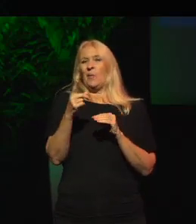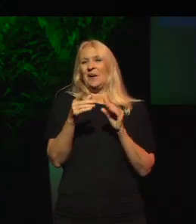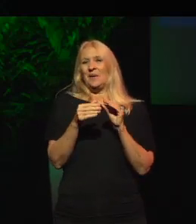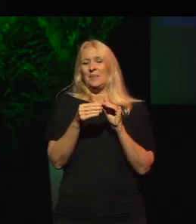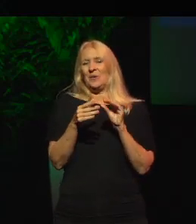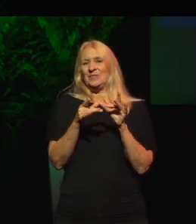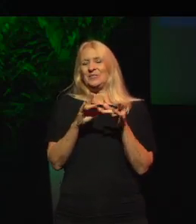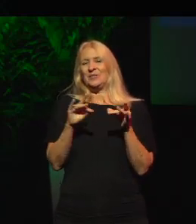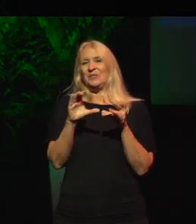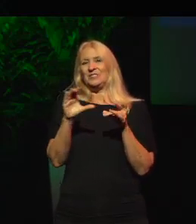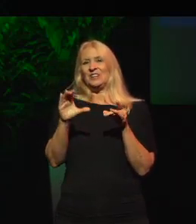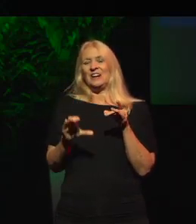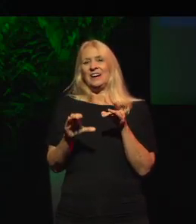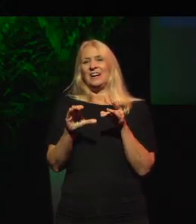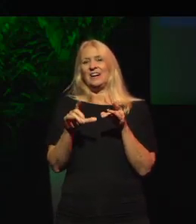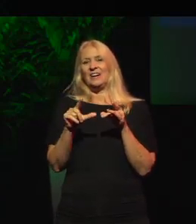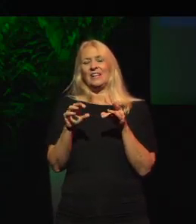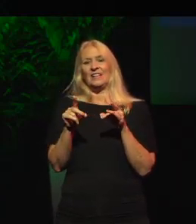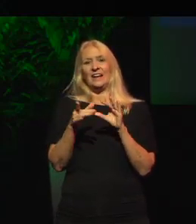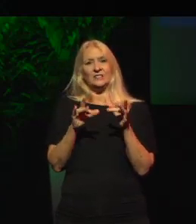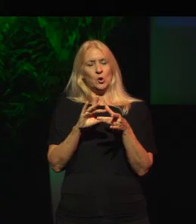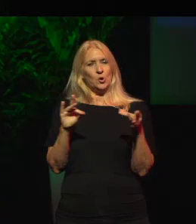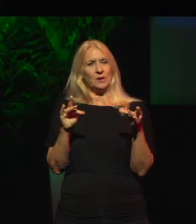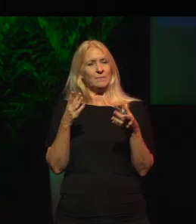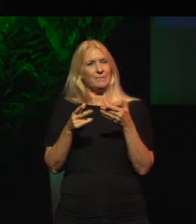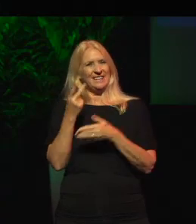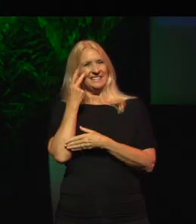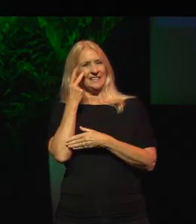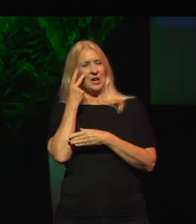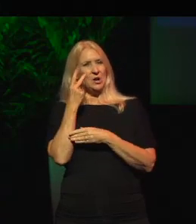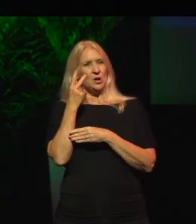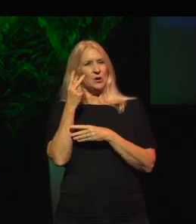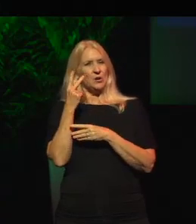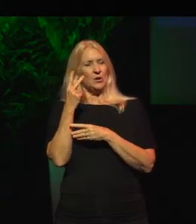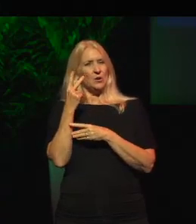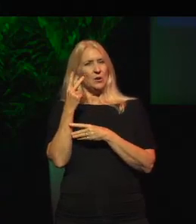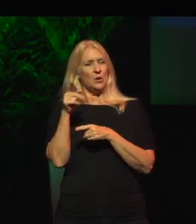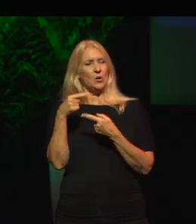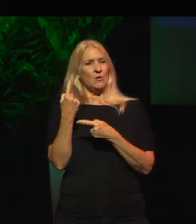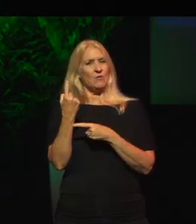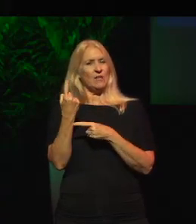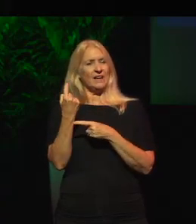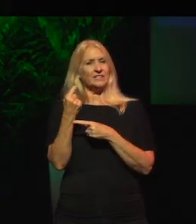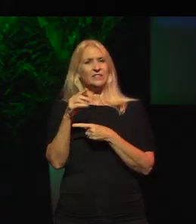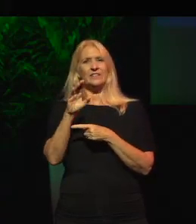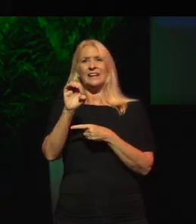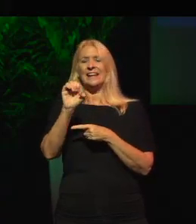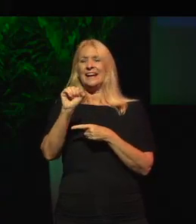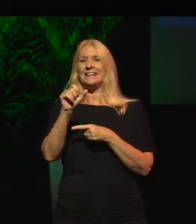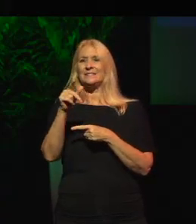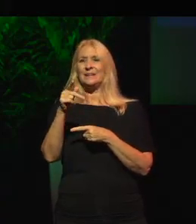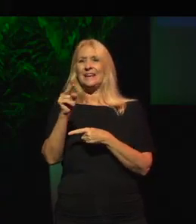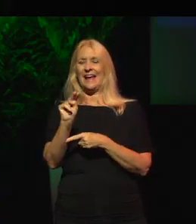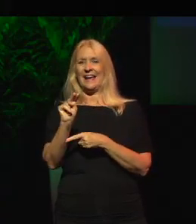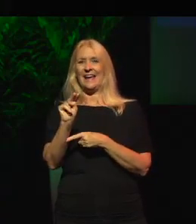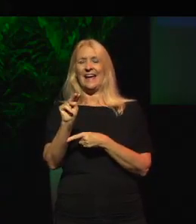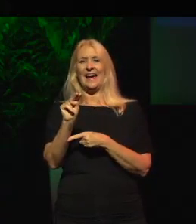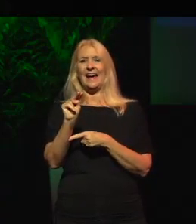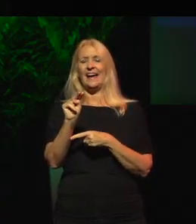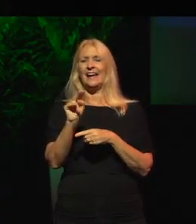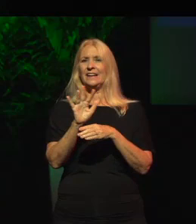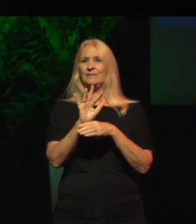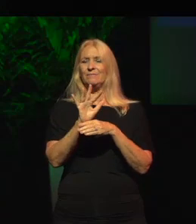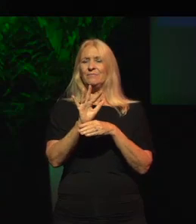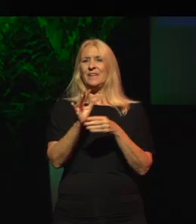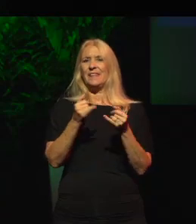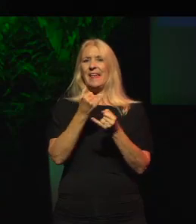As many of you may have seen over the course of this past year, in the ESPN documentary of The